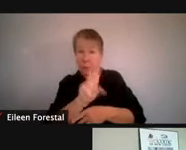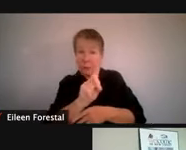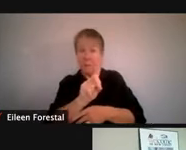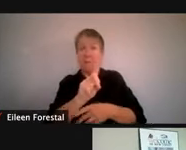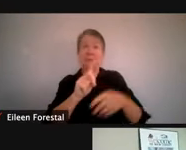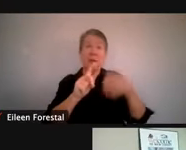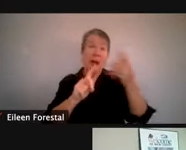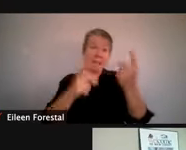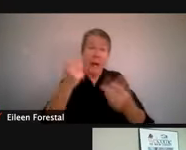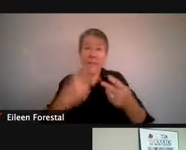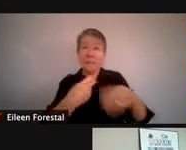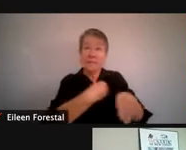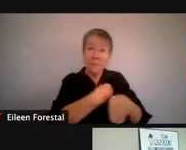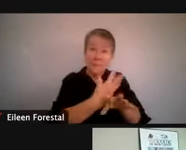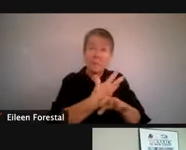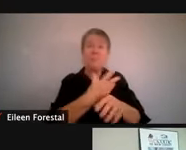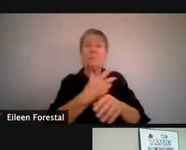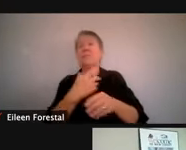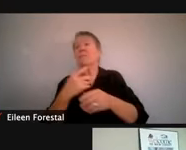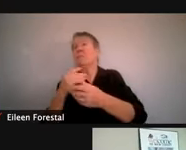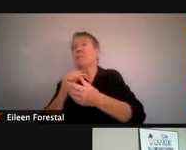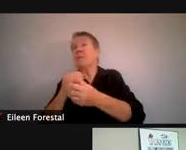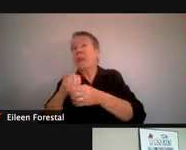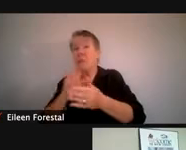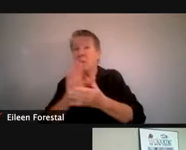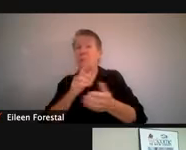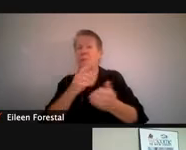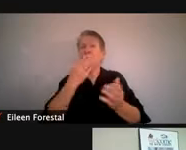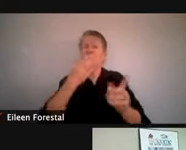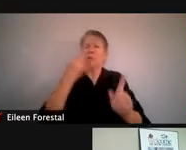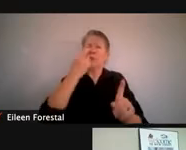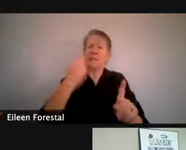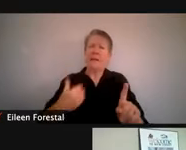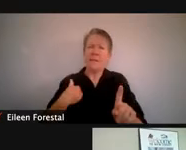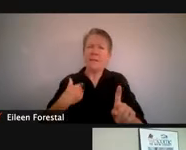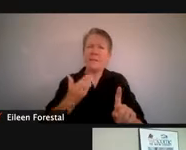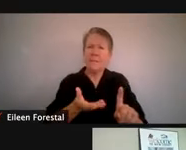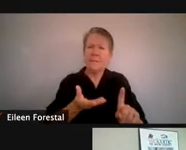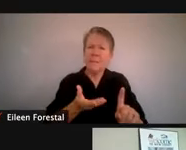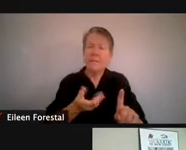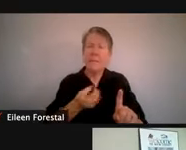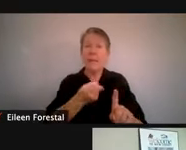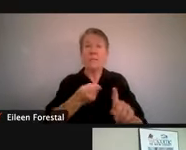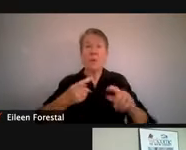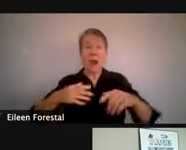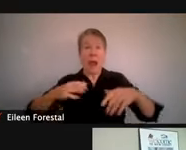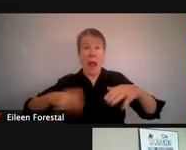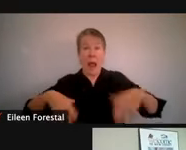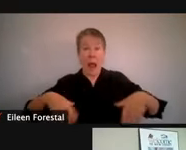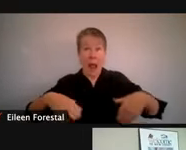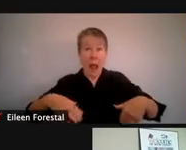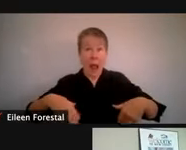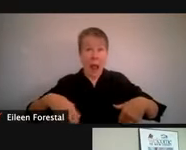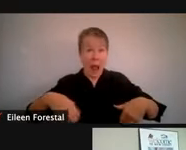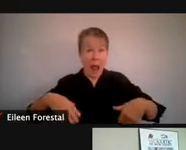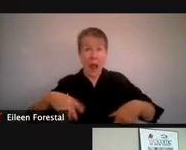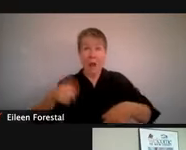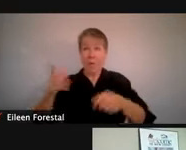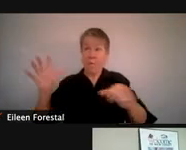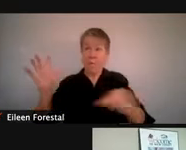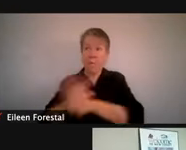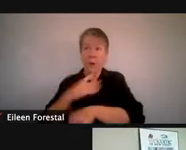outline why they are not at least in a hybrid mode. And that's not, it's not a static. The other thing, Tracy,